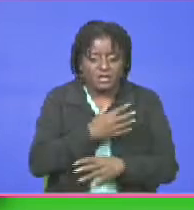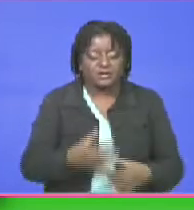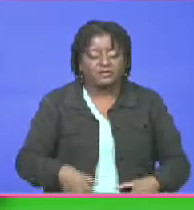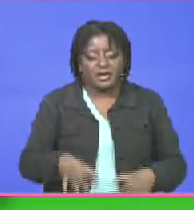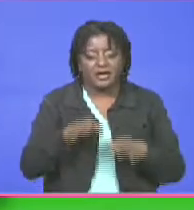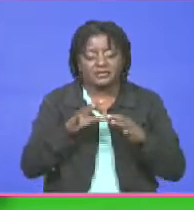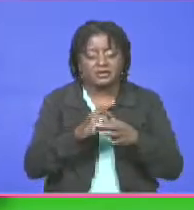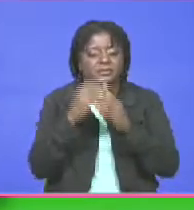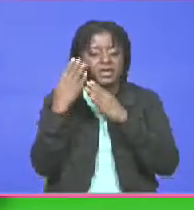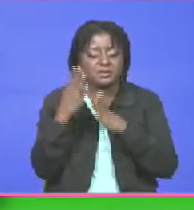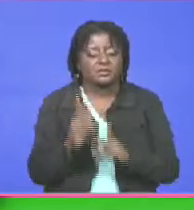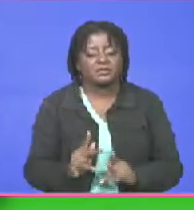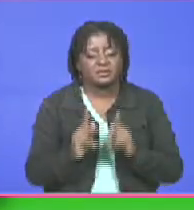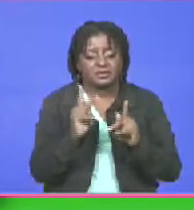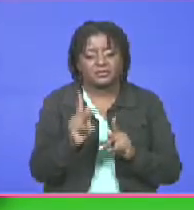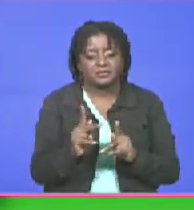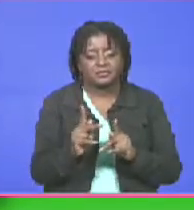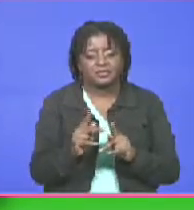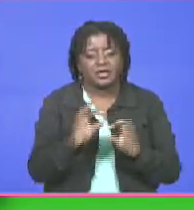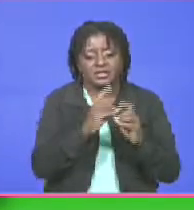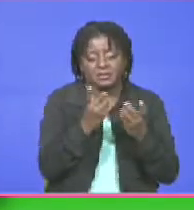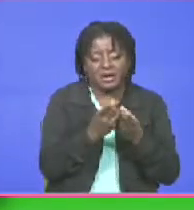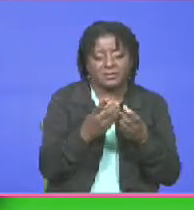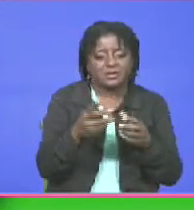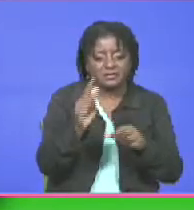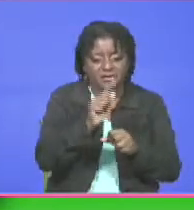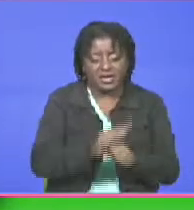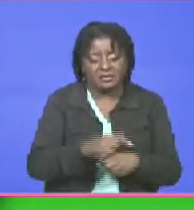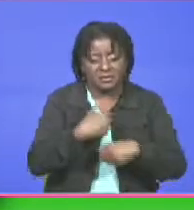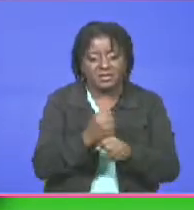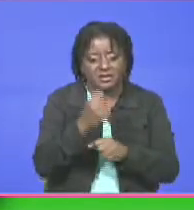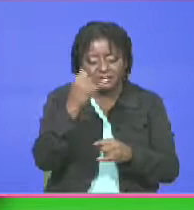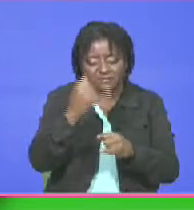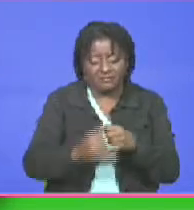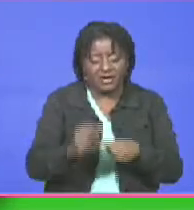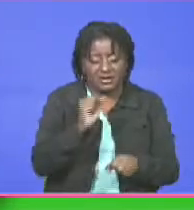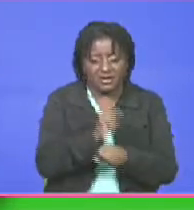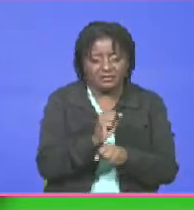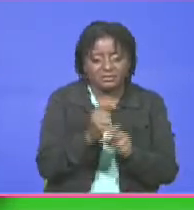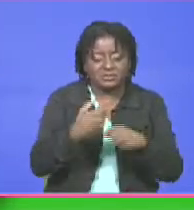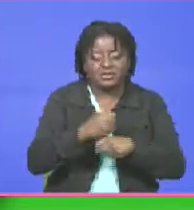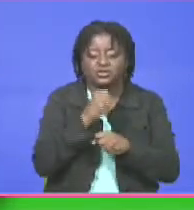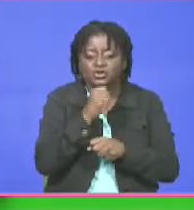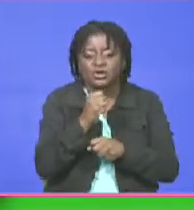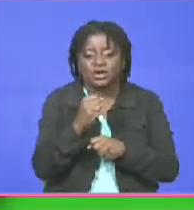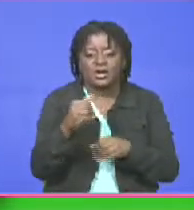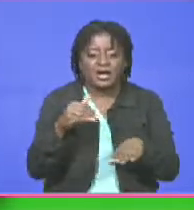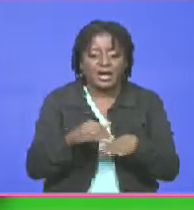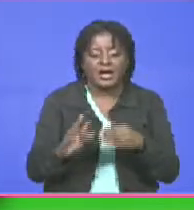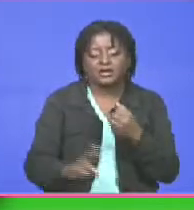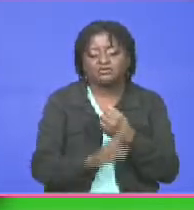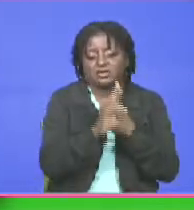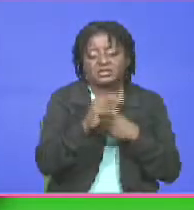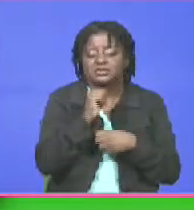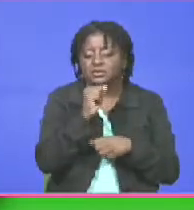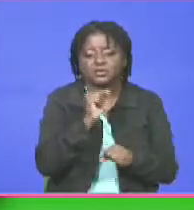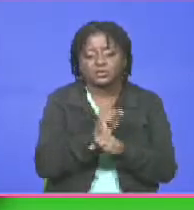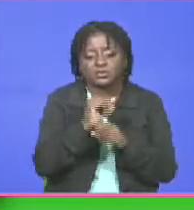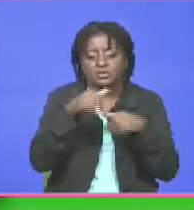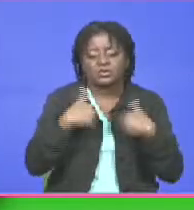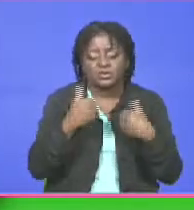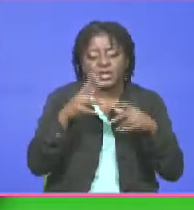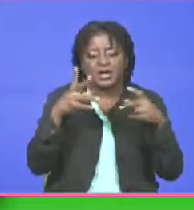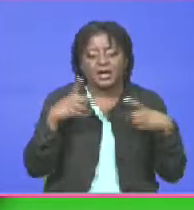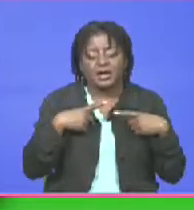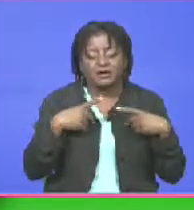Officials at the Department of Labor are making a final effort to ensure that at-risk unemployed youth have the necessary skills for employment through the